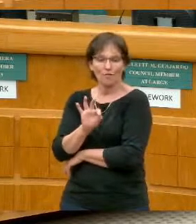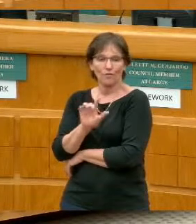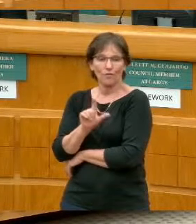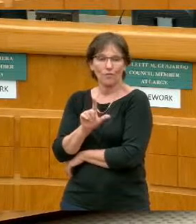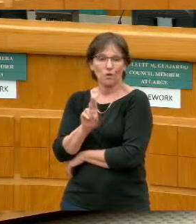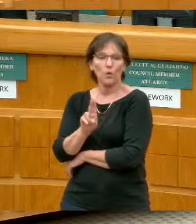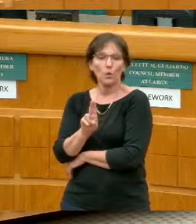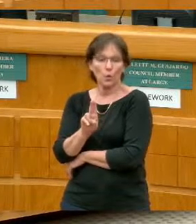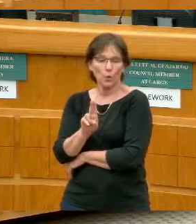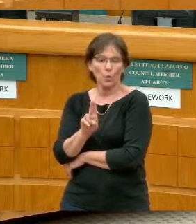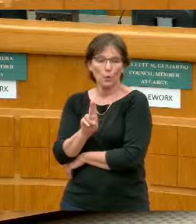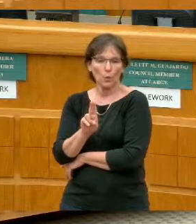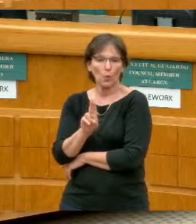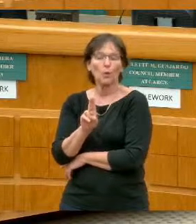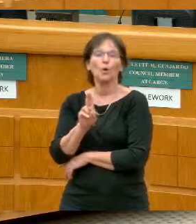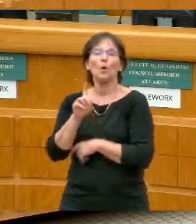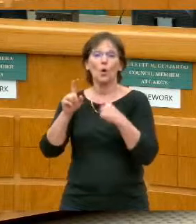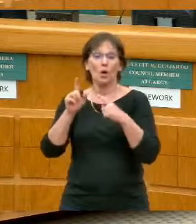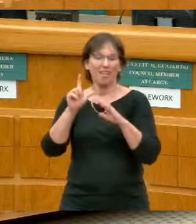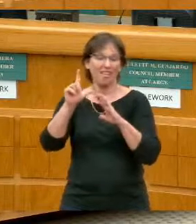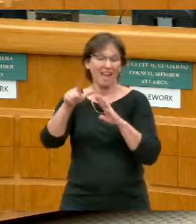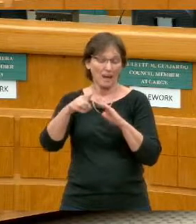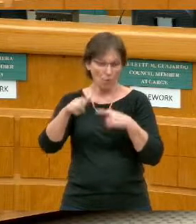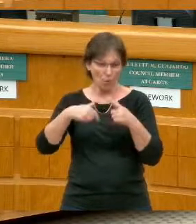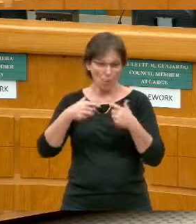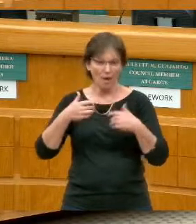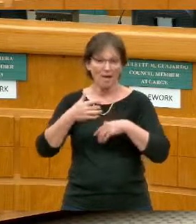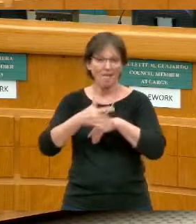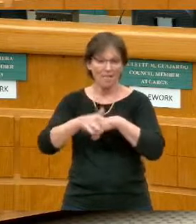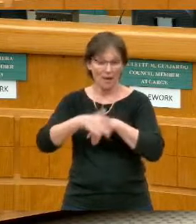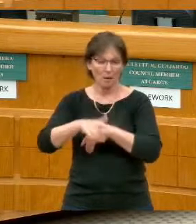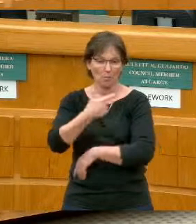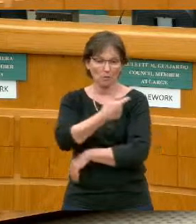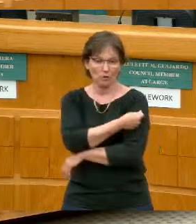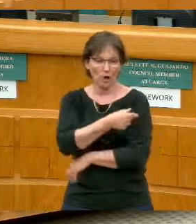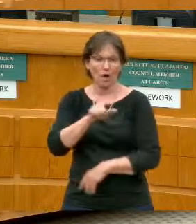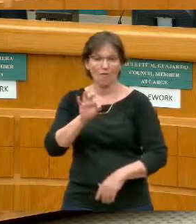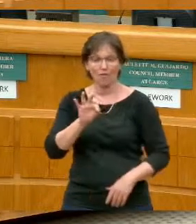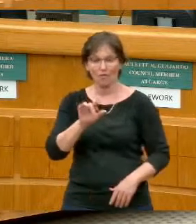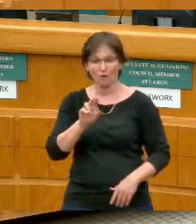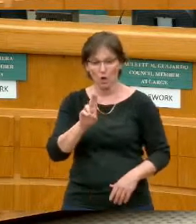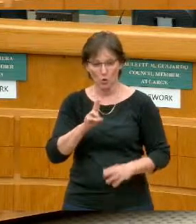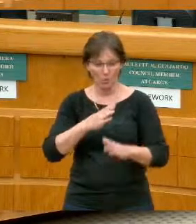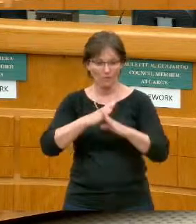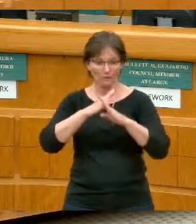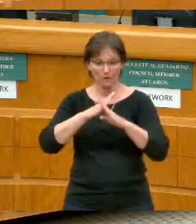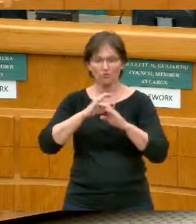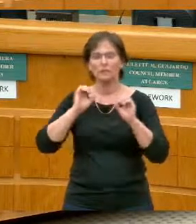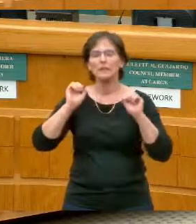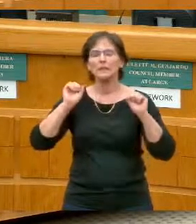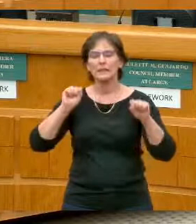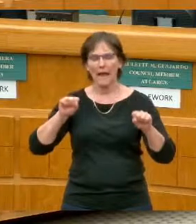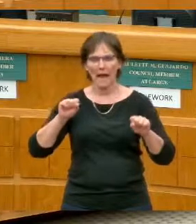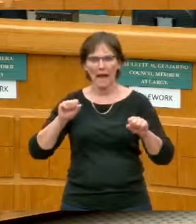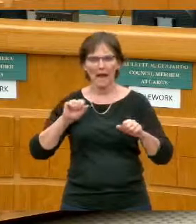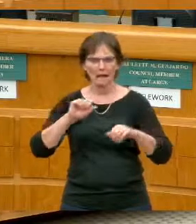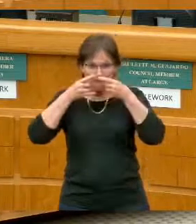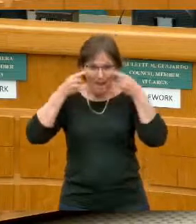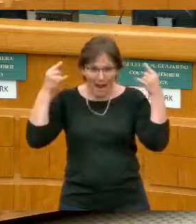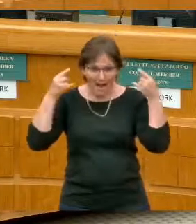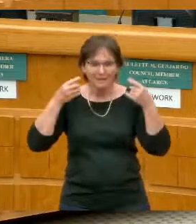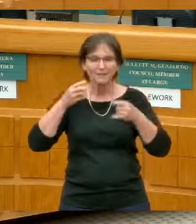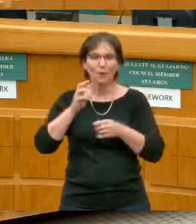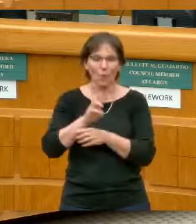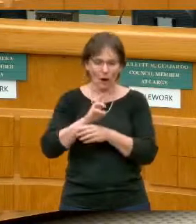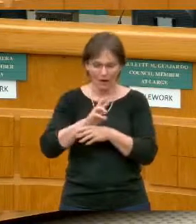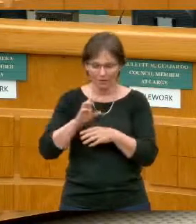available and we open it up to the general public, you'll be able to go on to this link as well, the Luminaire link, and you'll be able to sign yourself up.